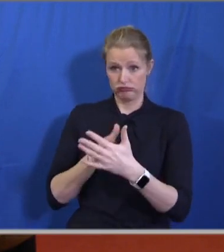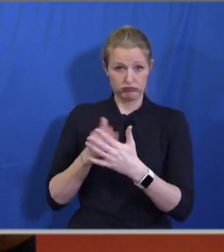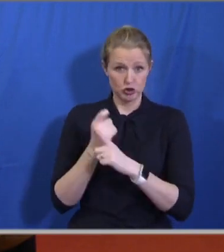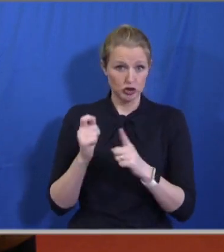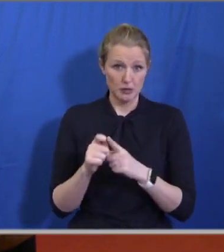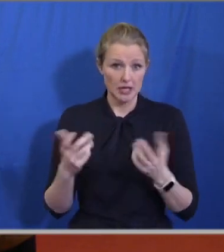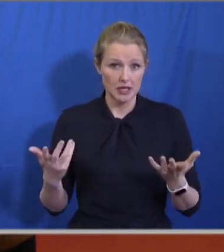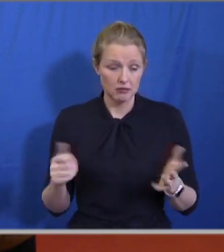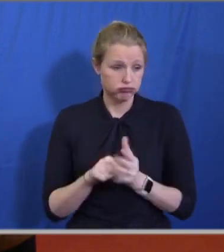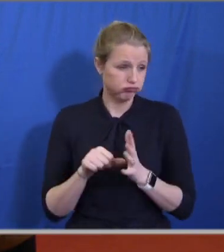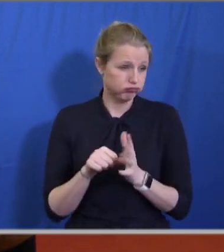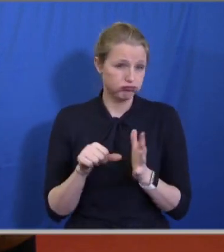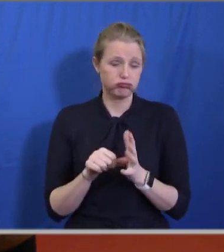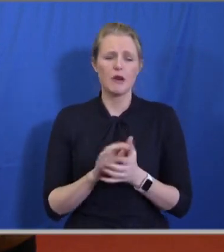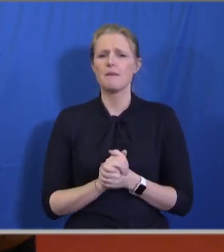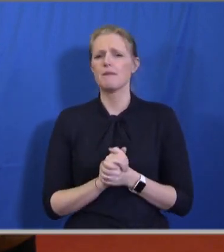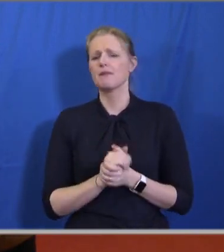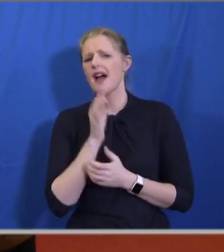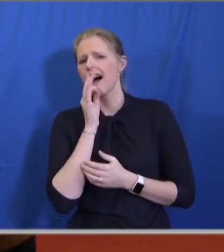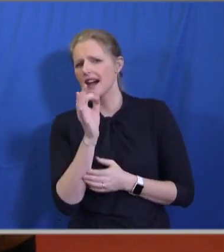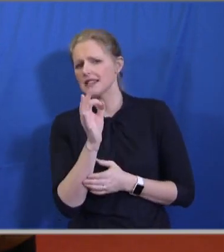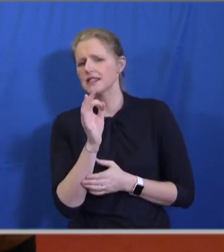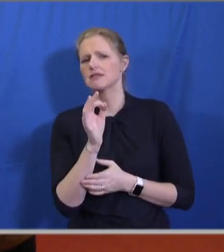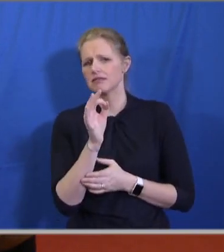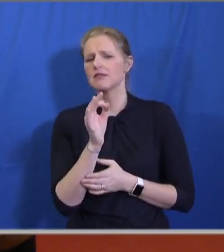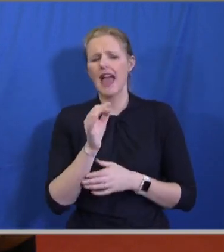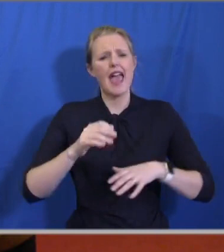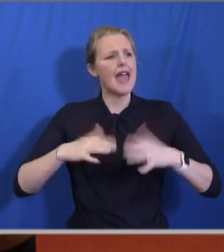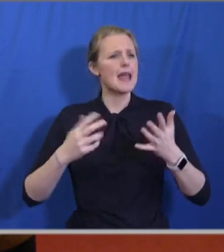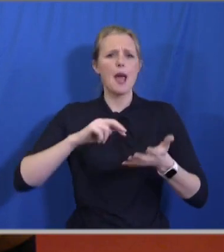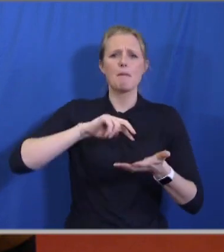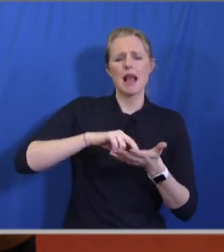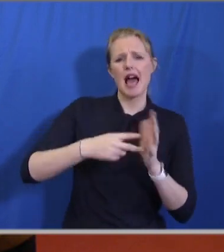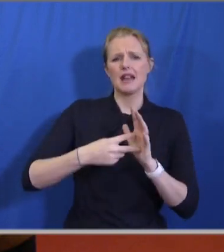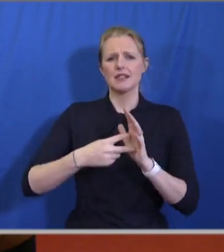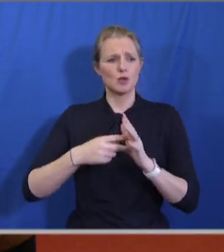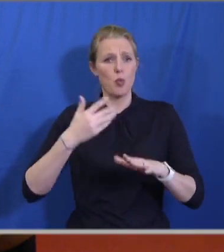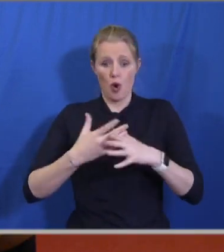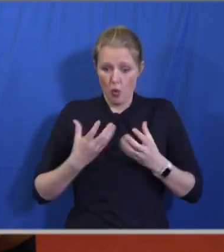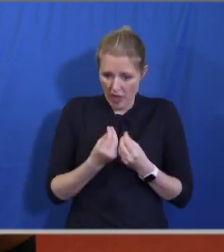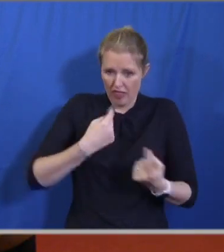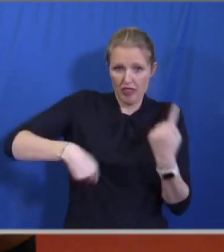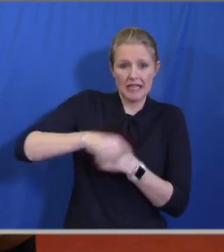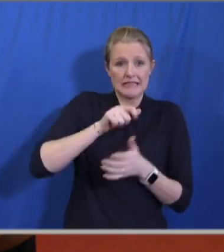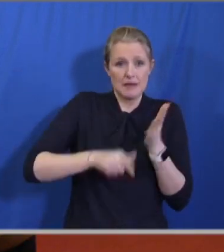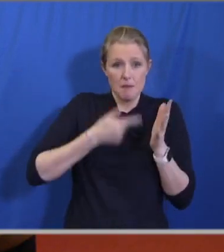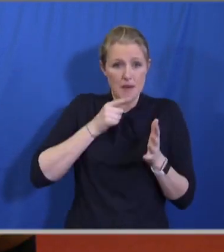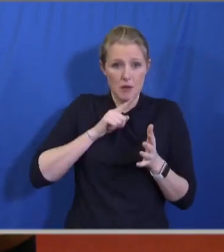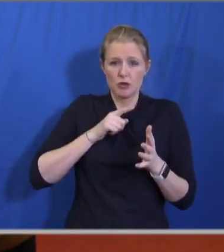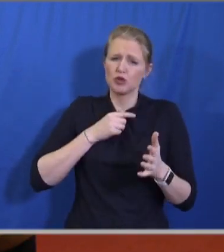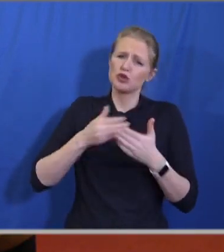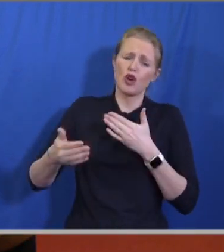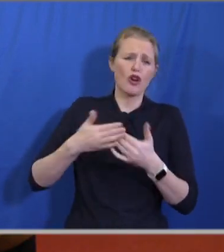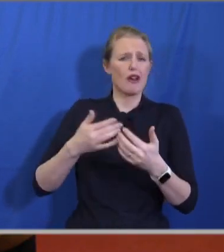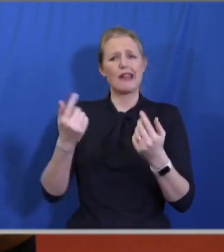I'd like to ask what plans are afoot to work in co-production with disabled people to address the issues that we have with